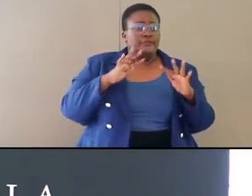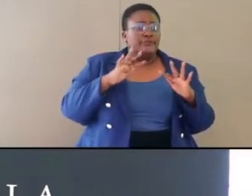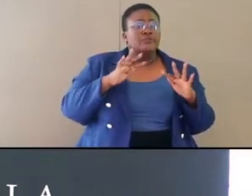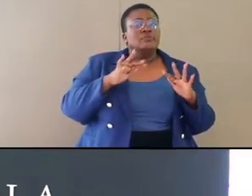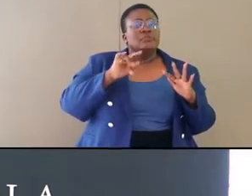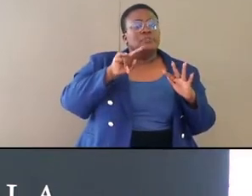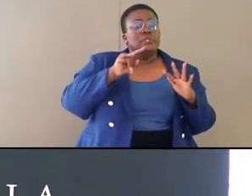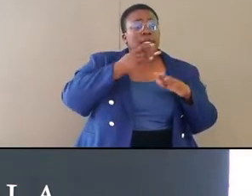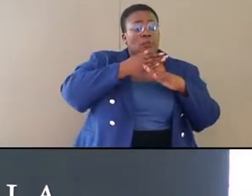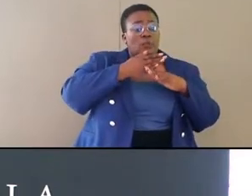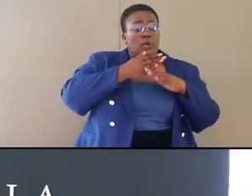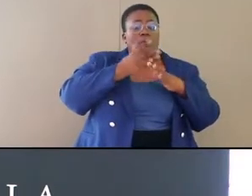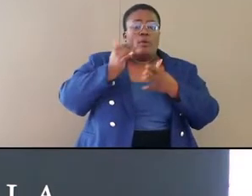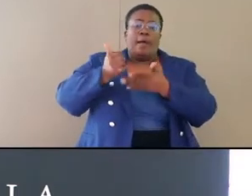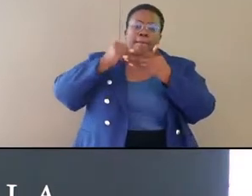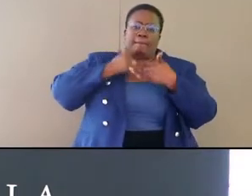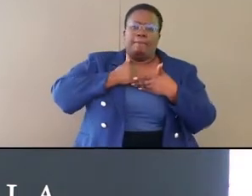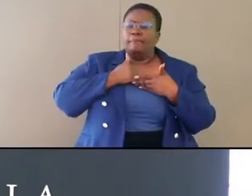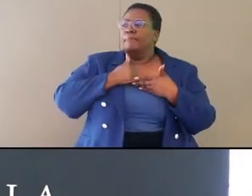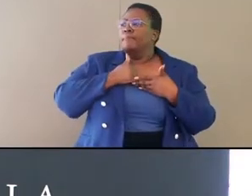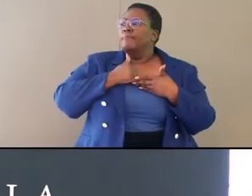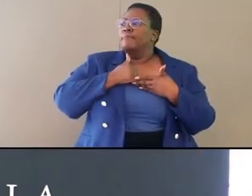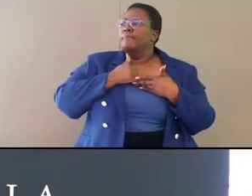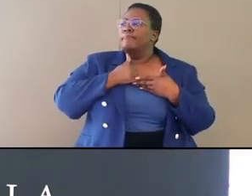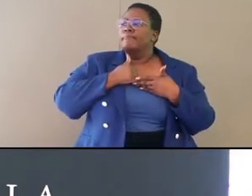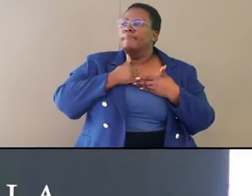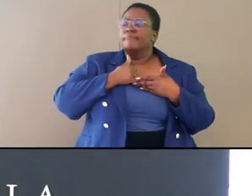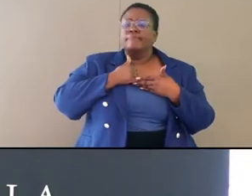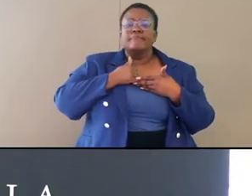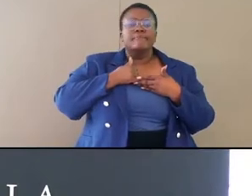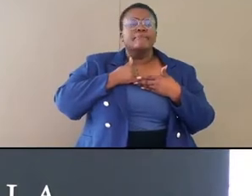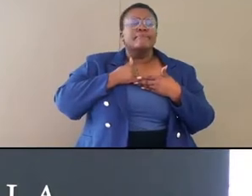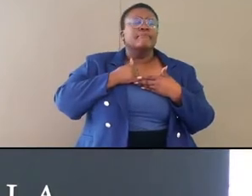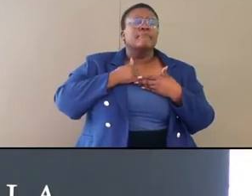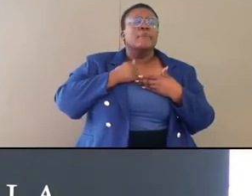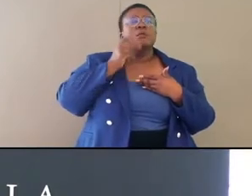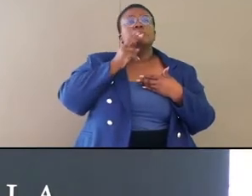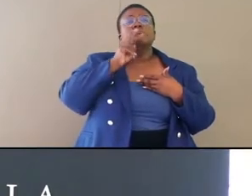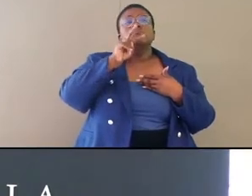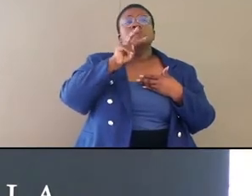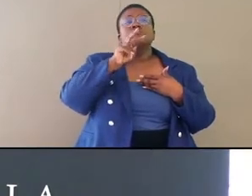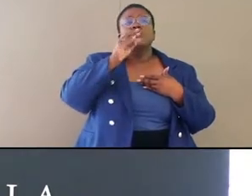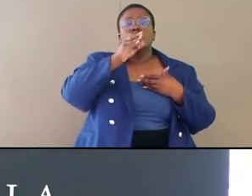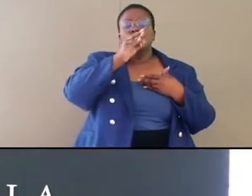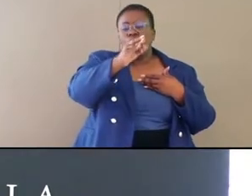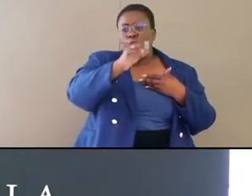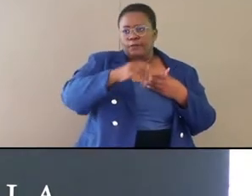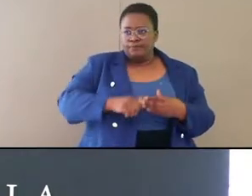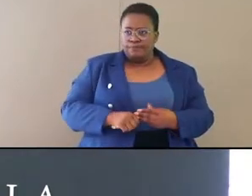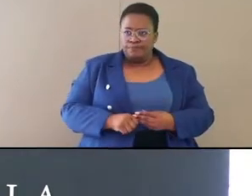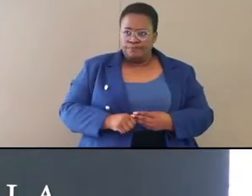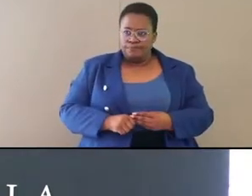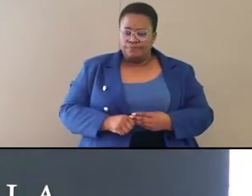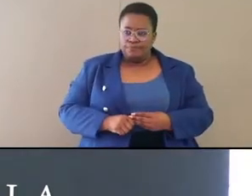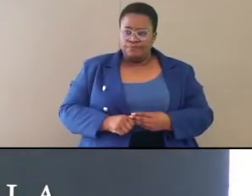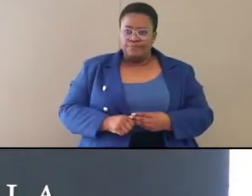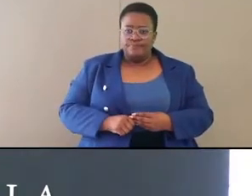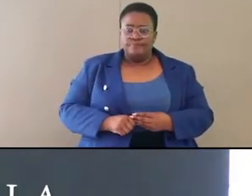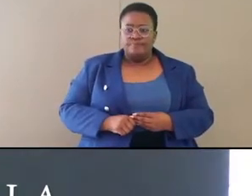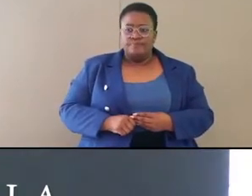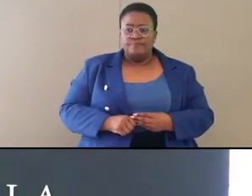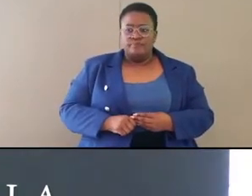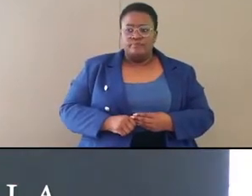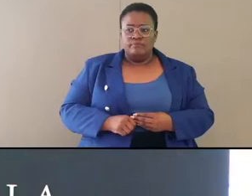going to enable us to look into the future. Here is one also takeaway for me, which is very important.